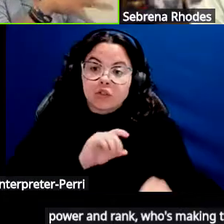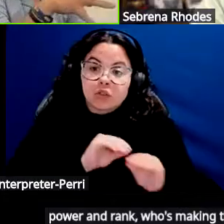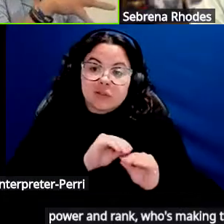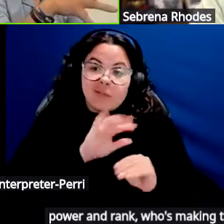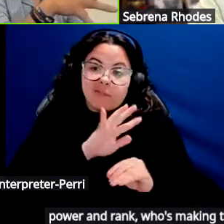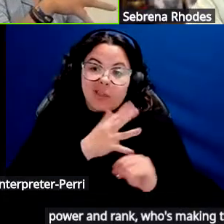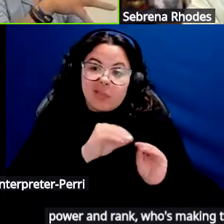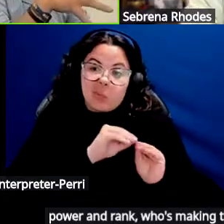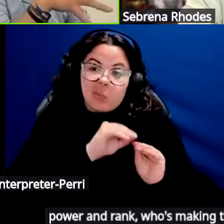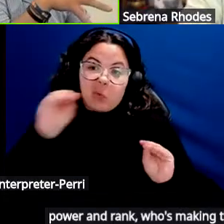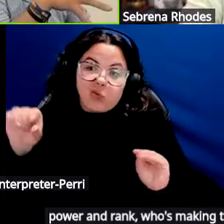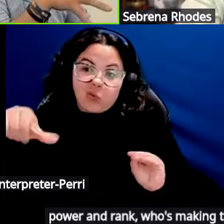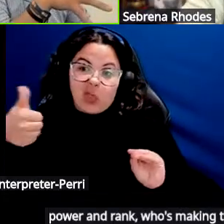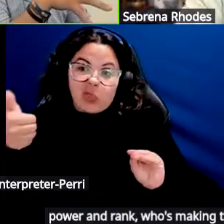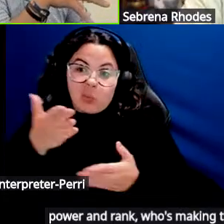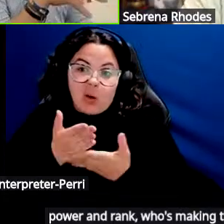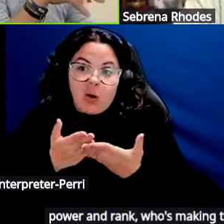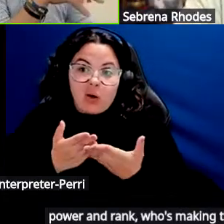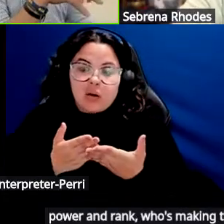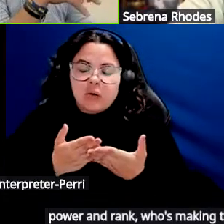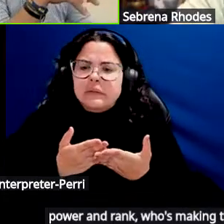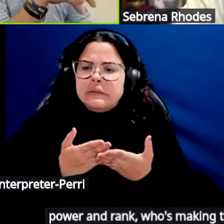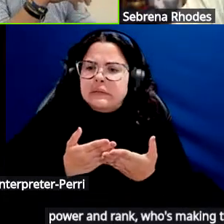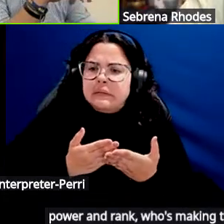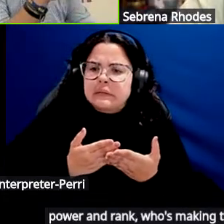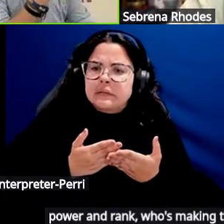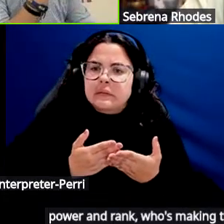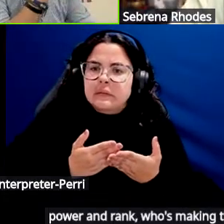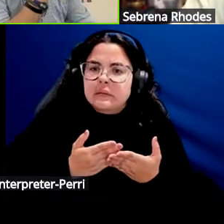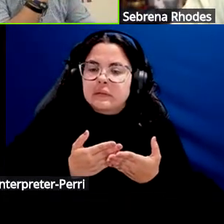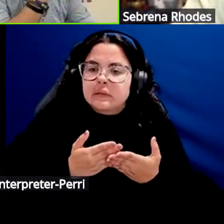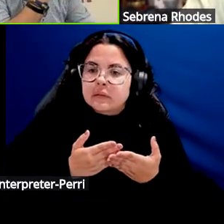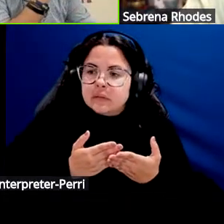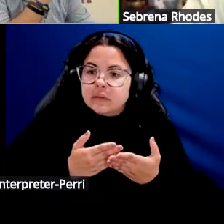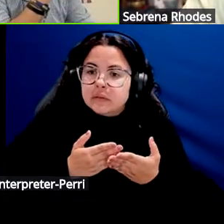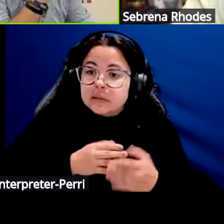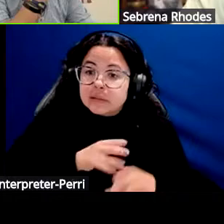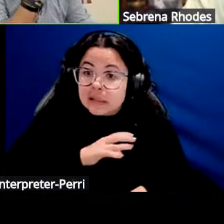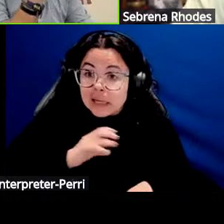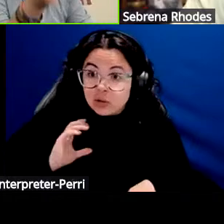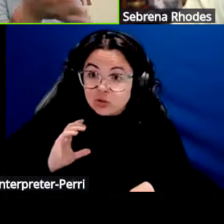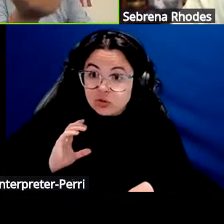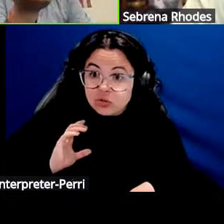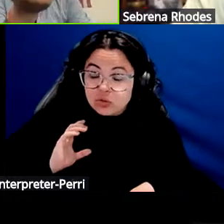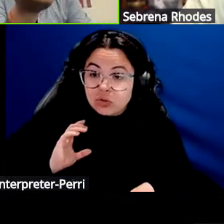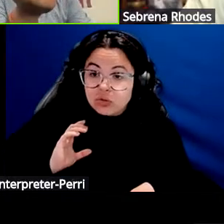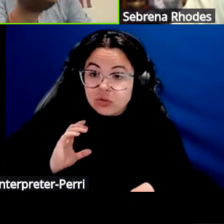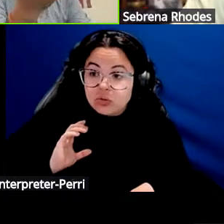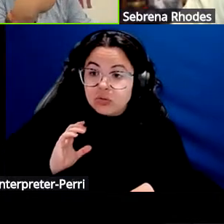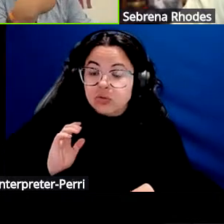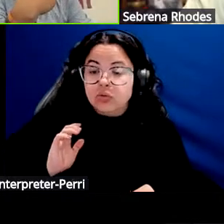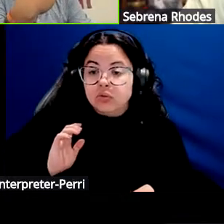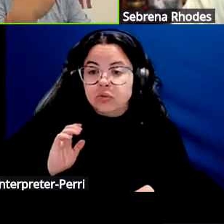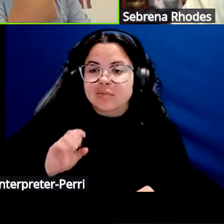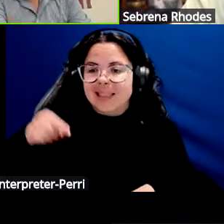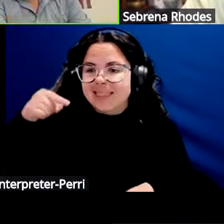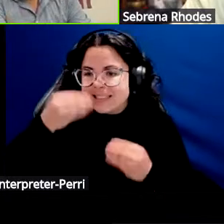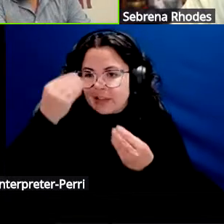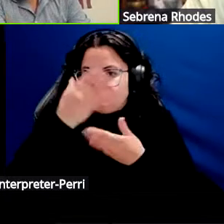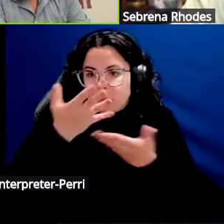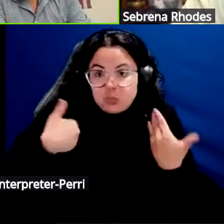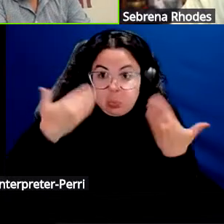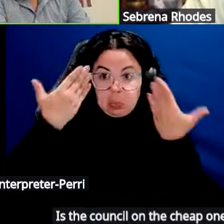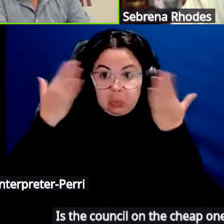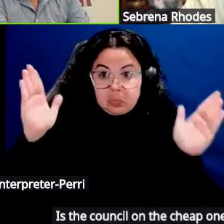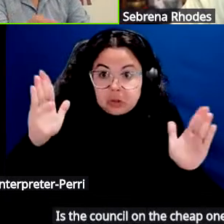district to different parts of the city. Council and the chief. Is the council and the chief? Yes. Okay, no, because this is the information that we didn't know, and